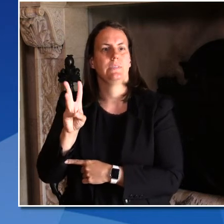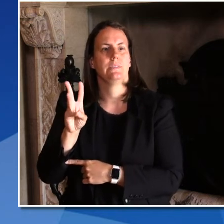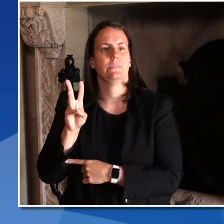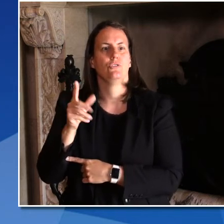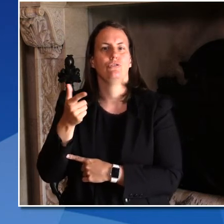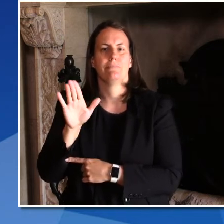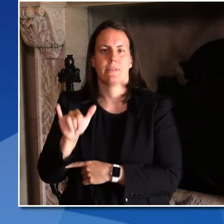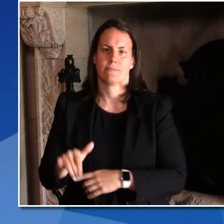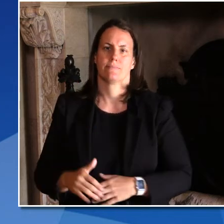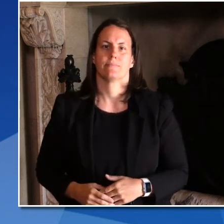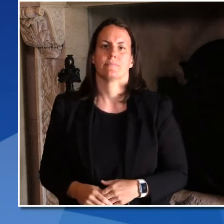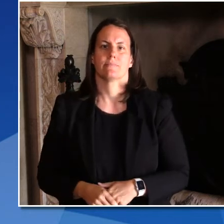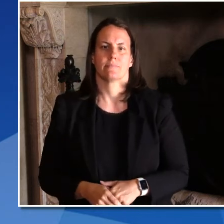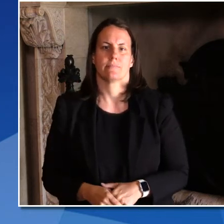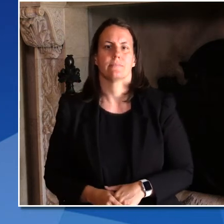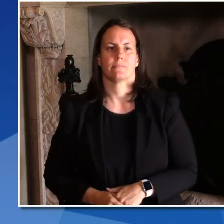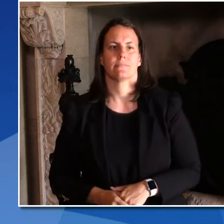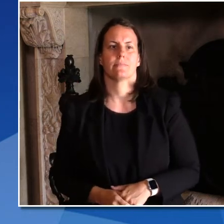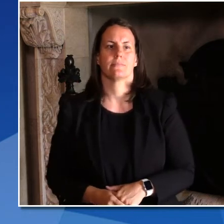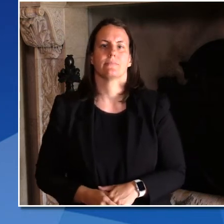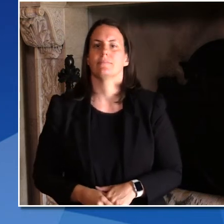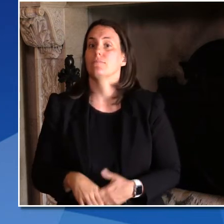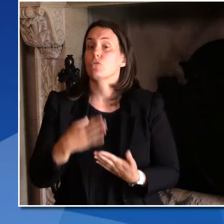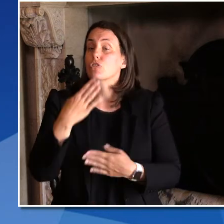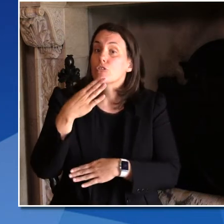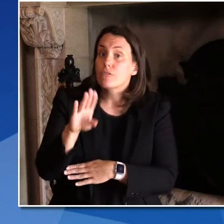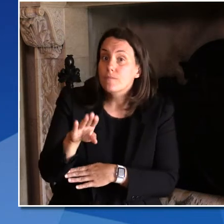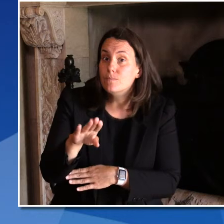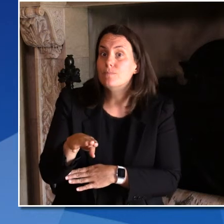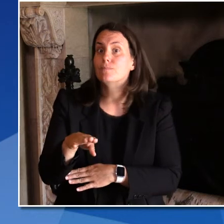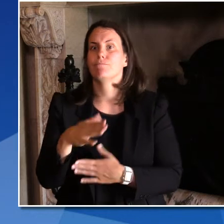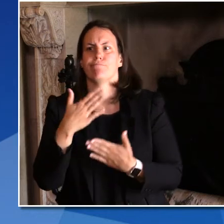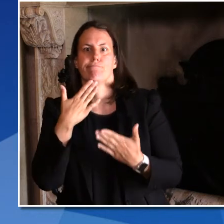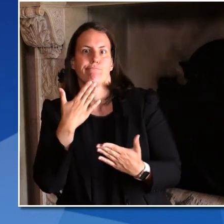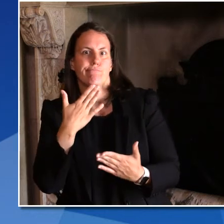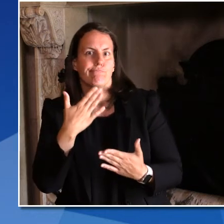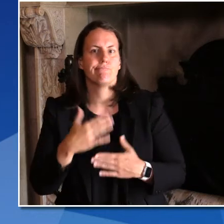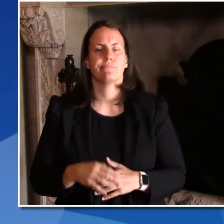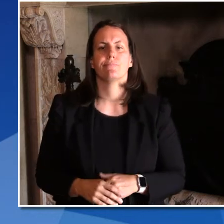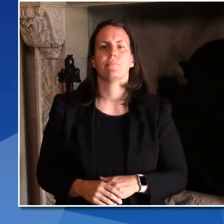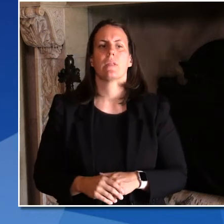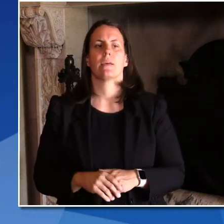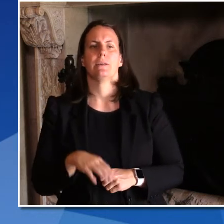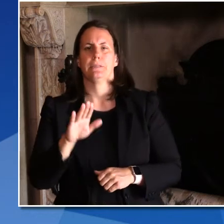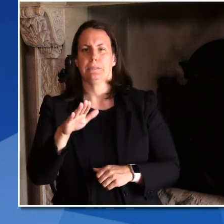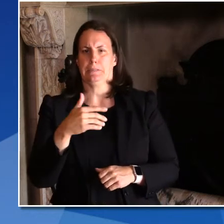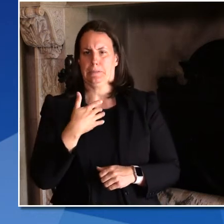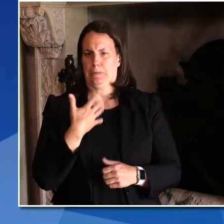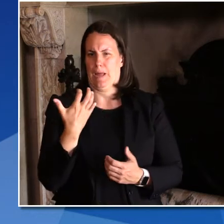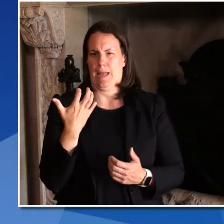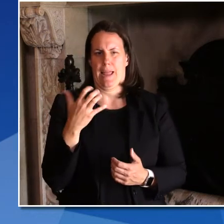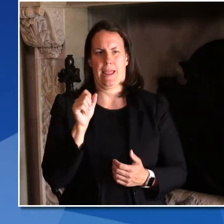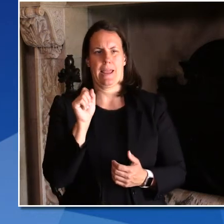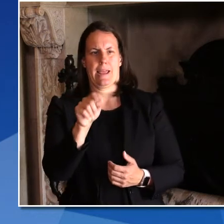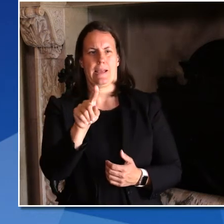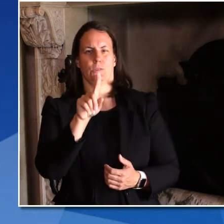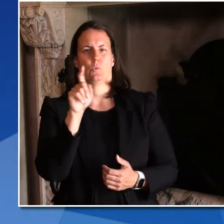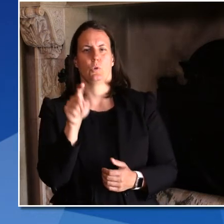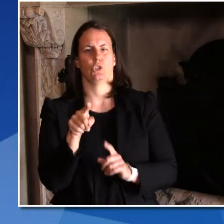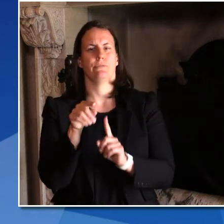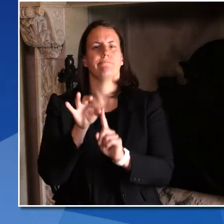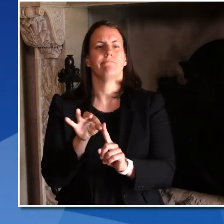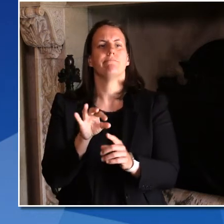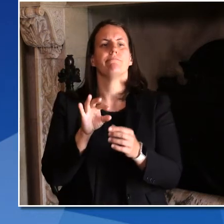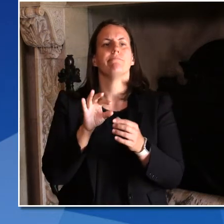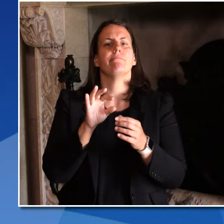Hi, good afternoon. Thanks for having this call. My question is kind of piggybacking off an earlier question about the rise in cases in other states.